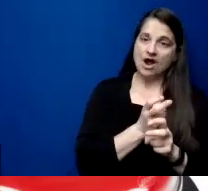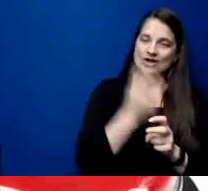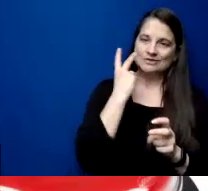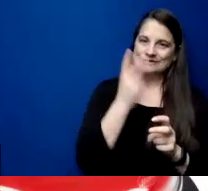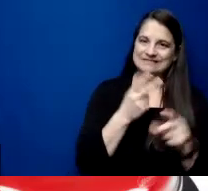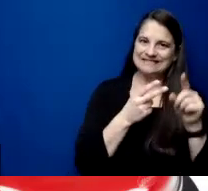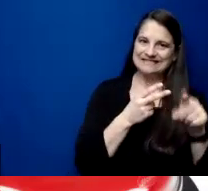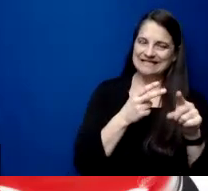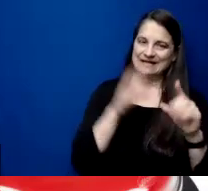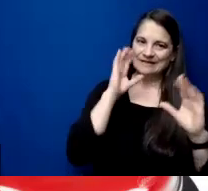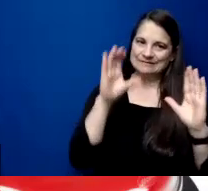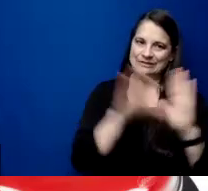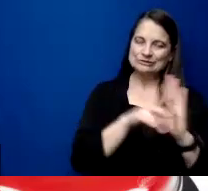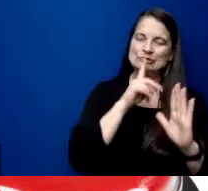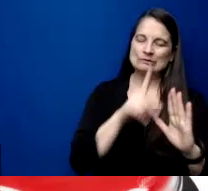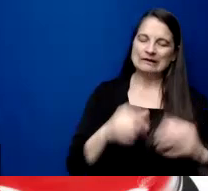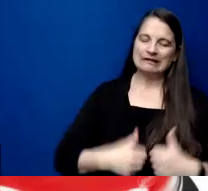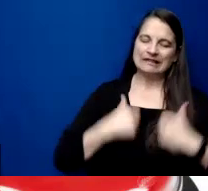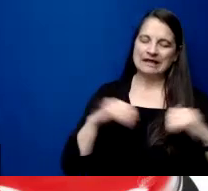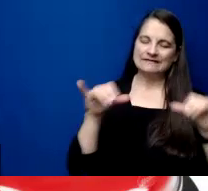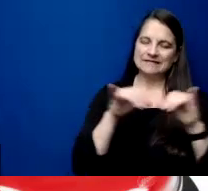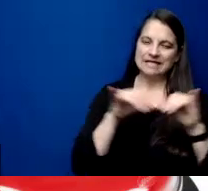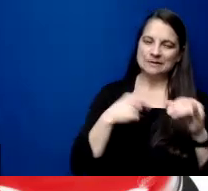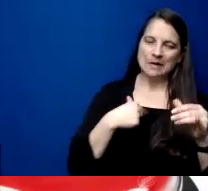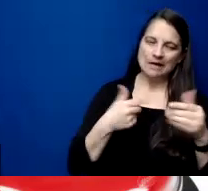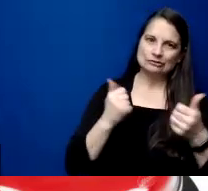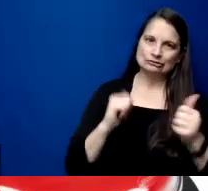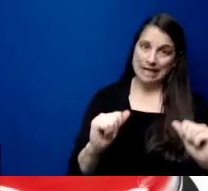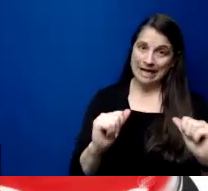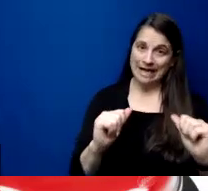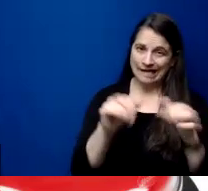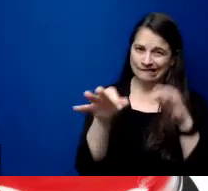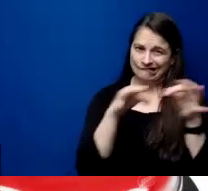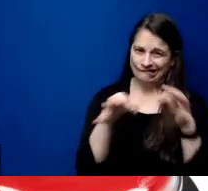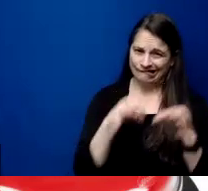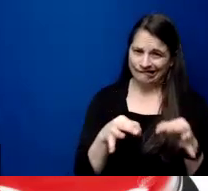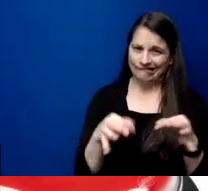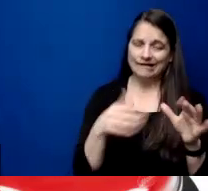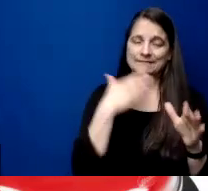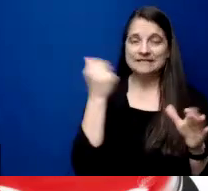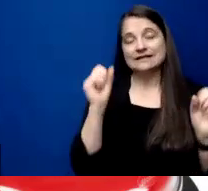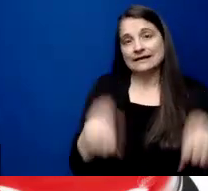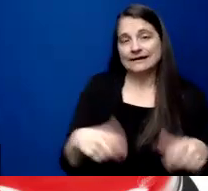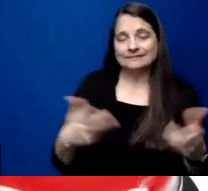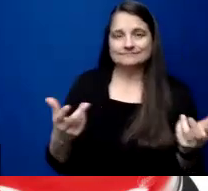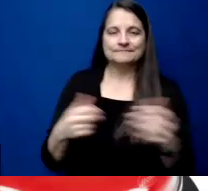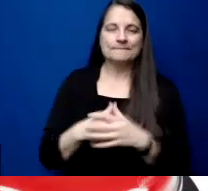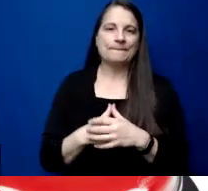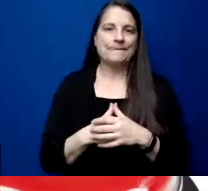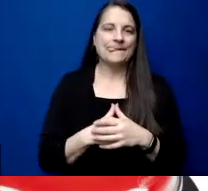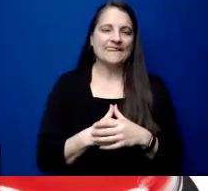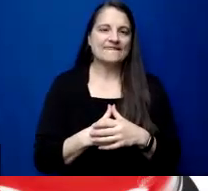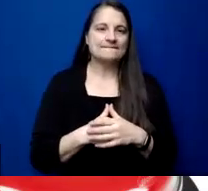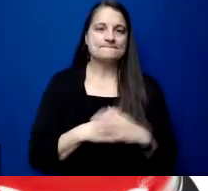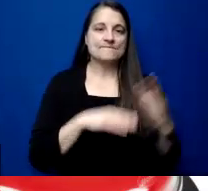pictures in the slide, the real life size of them. So I will try to describe them the best I can. Starting